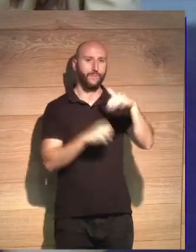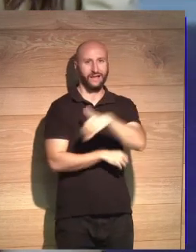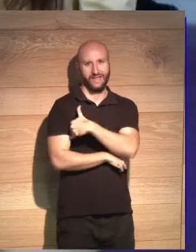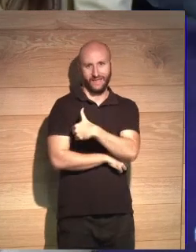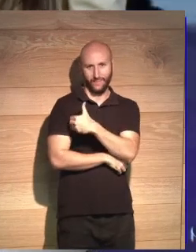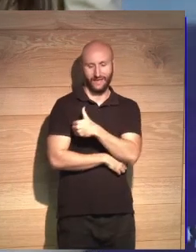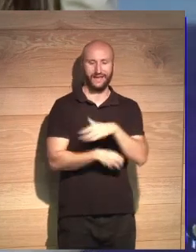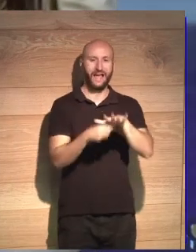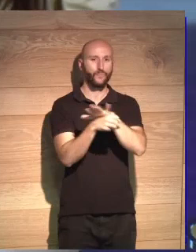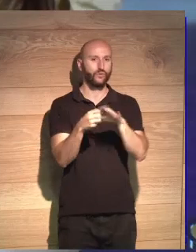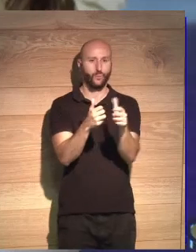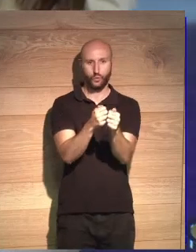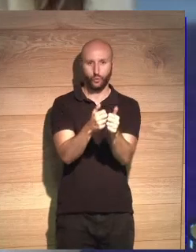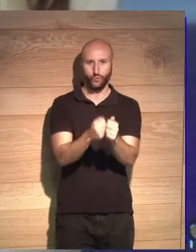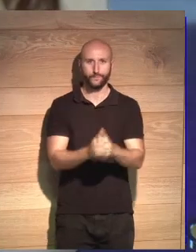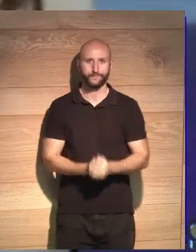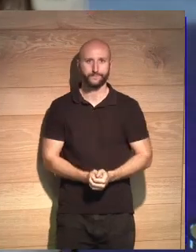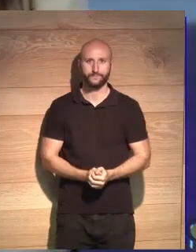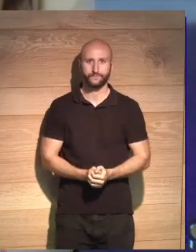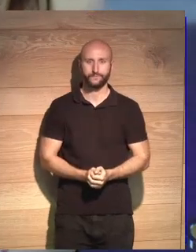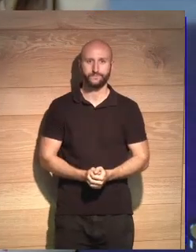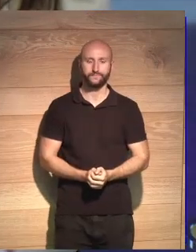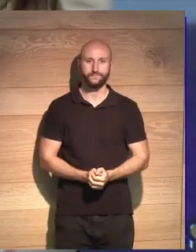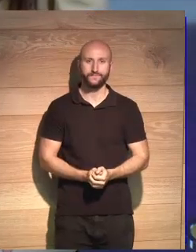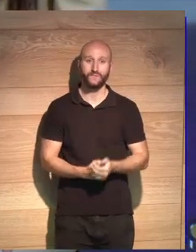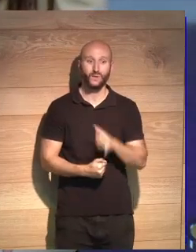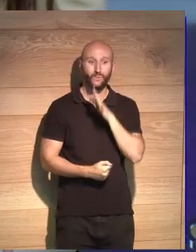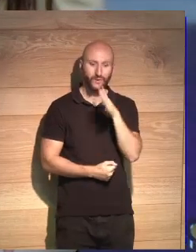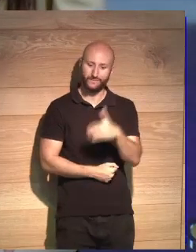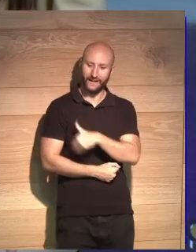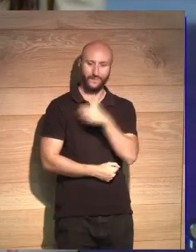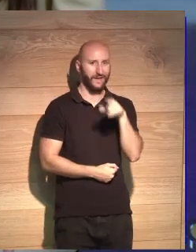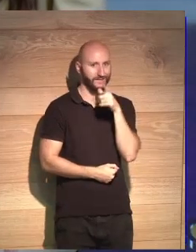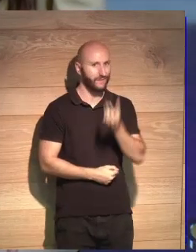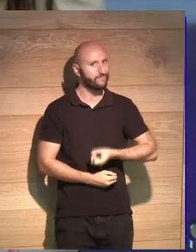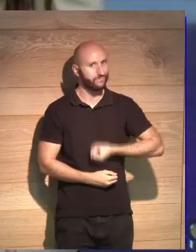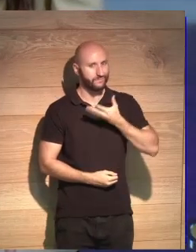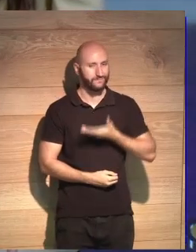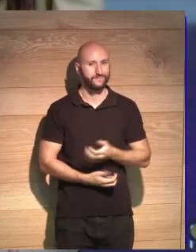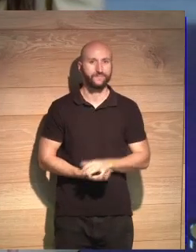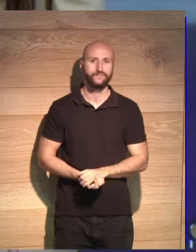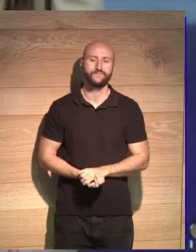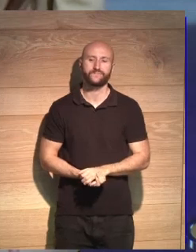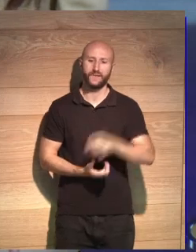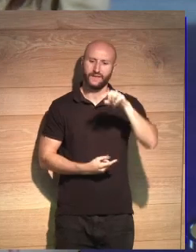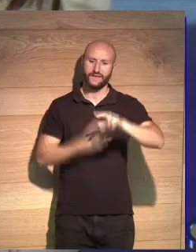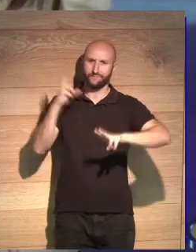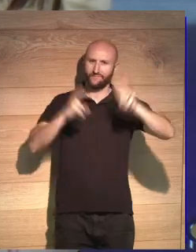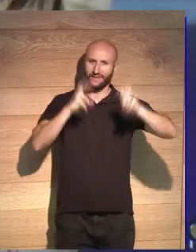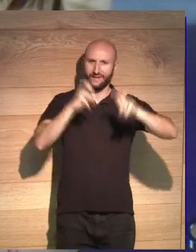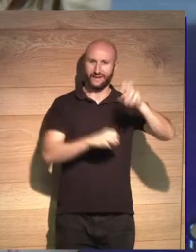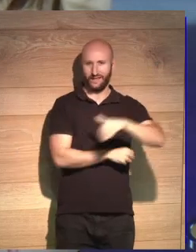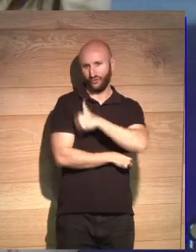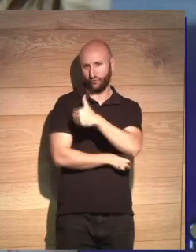of going in depth in the most academic aspect of the video games, which is what we like